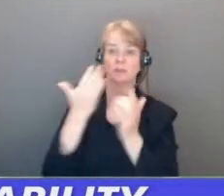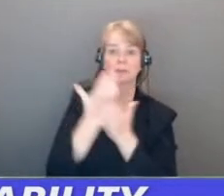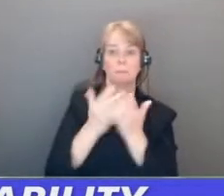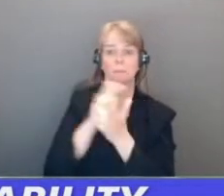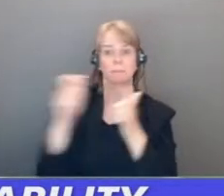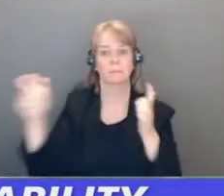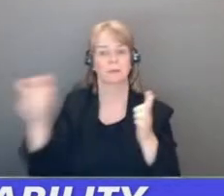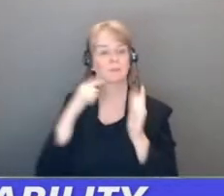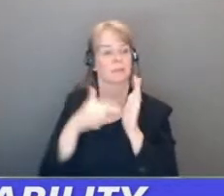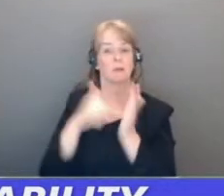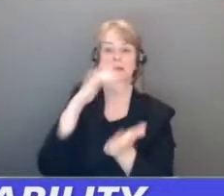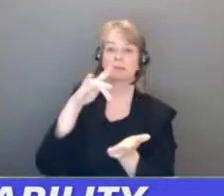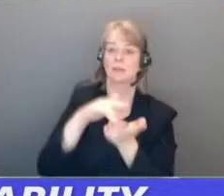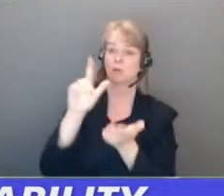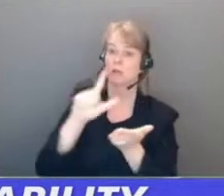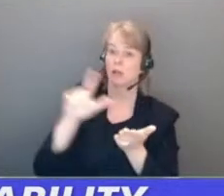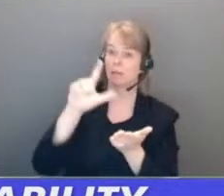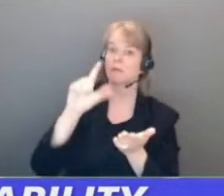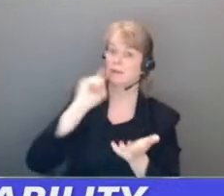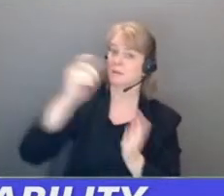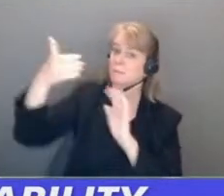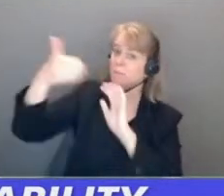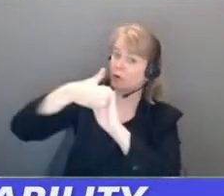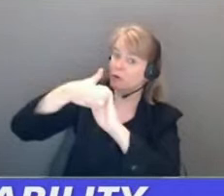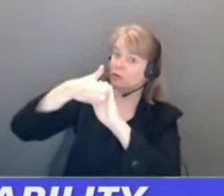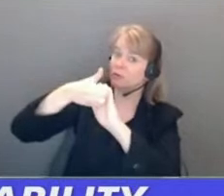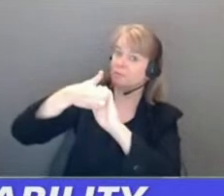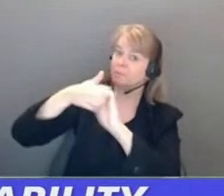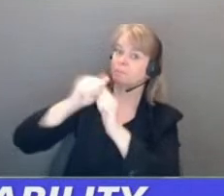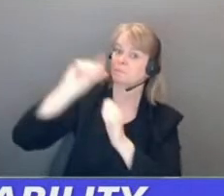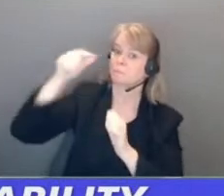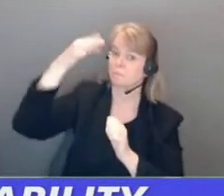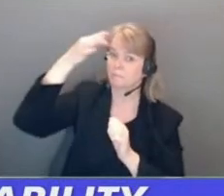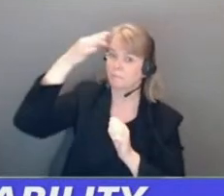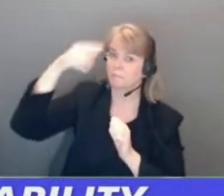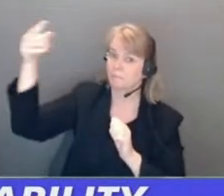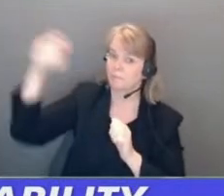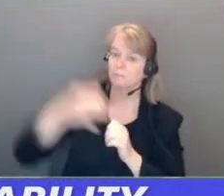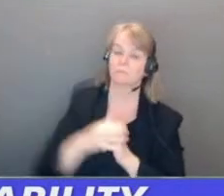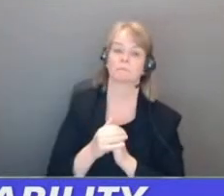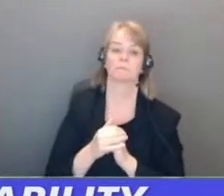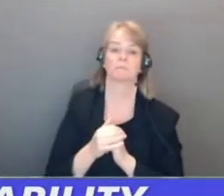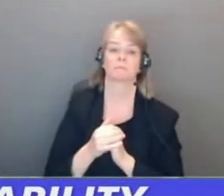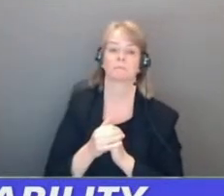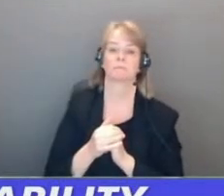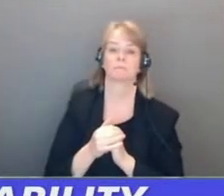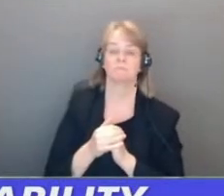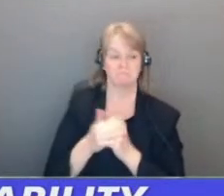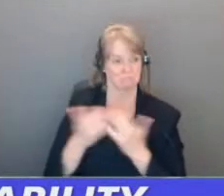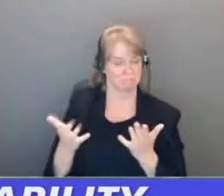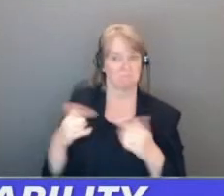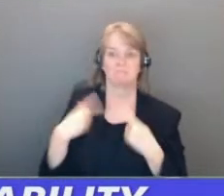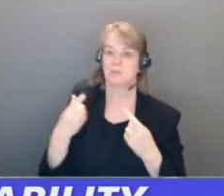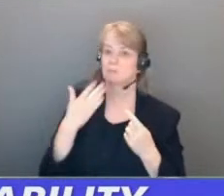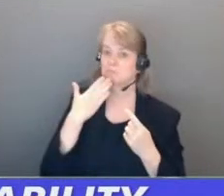That's a partnership between the two orders of government. We've